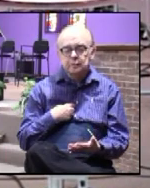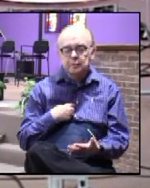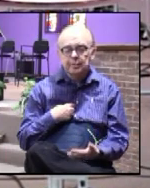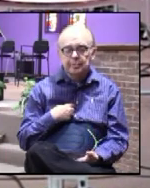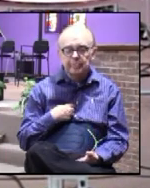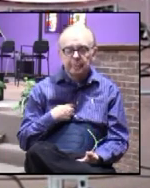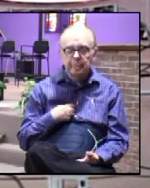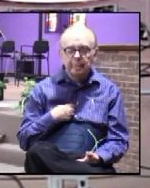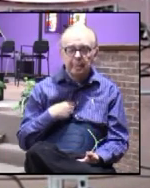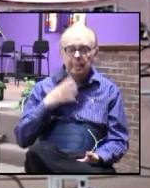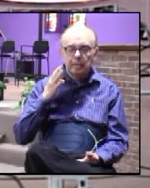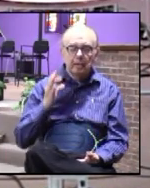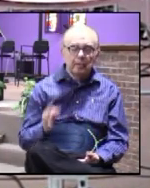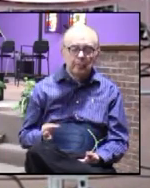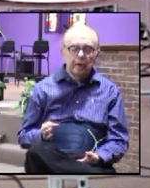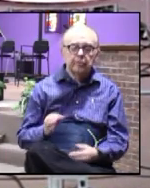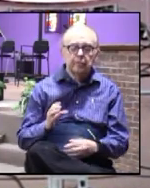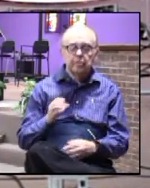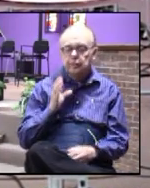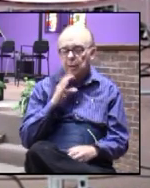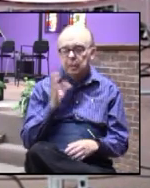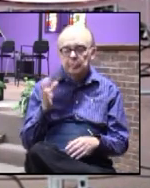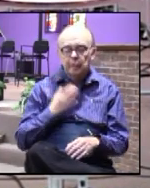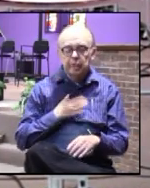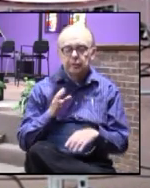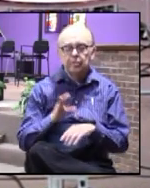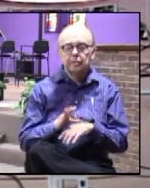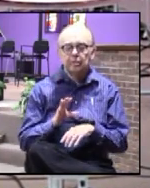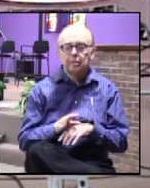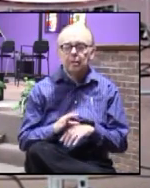to Pastor Chuck of our church.